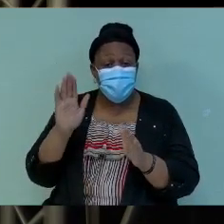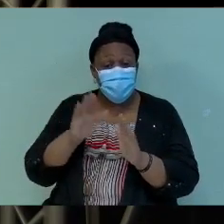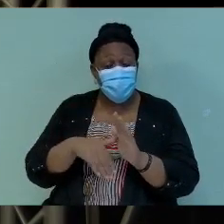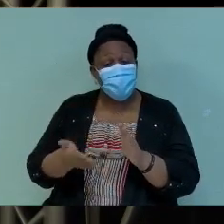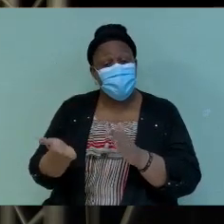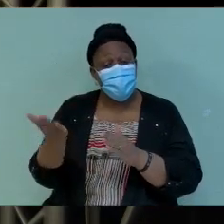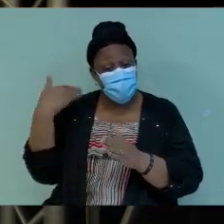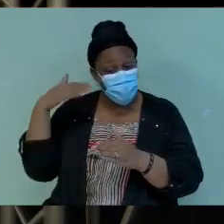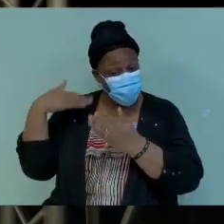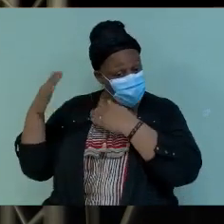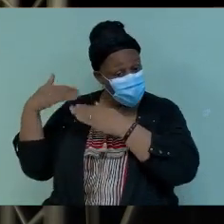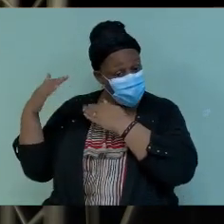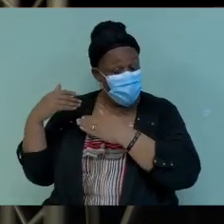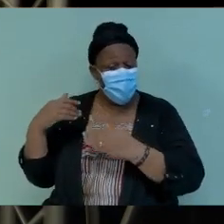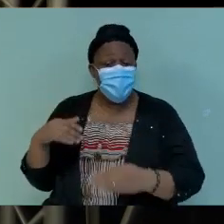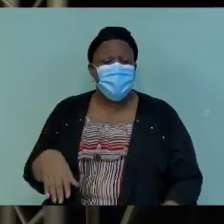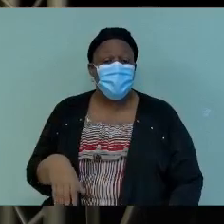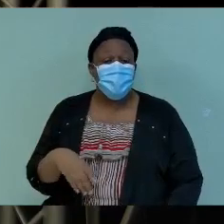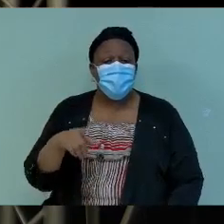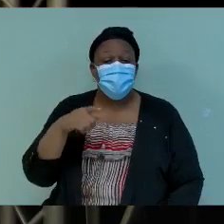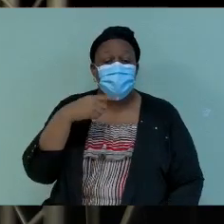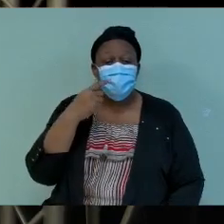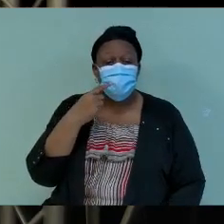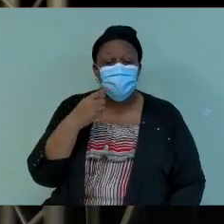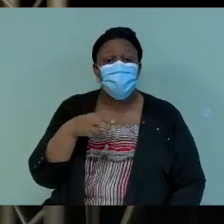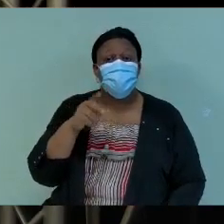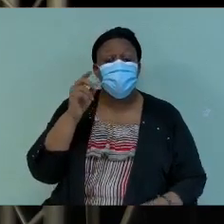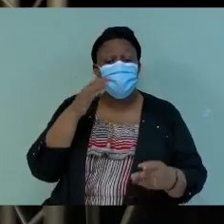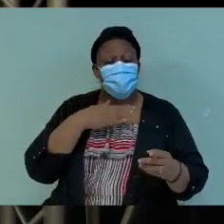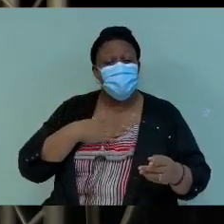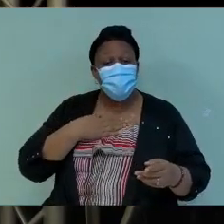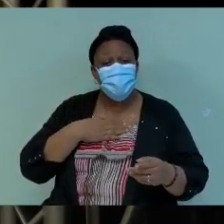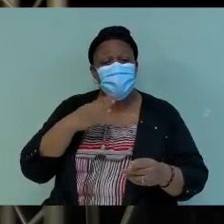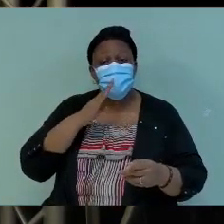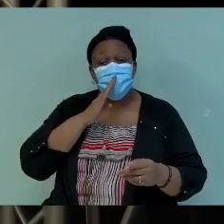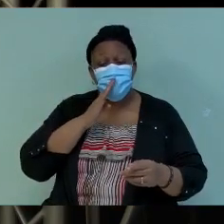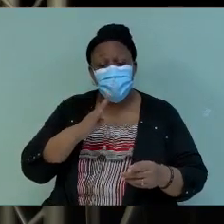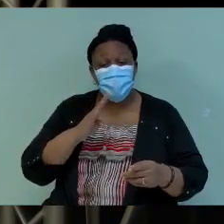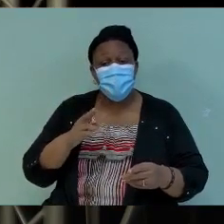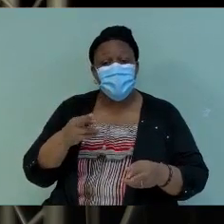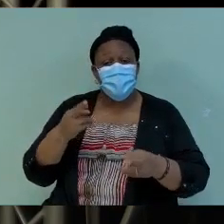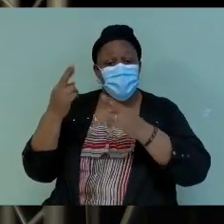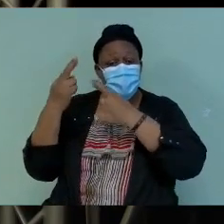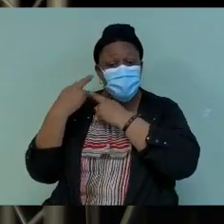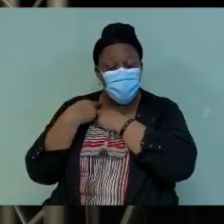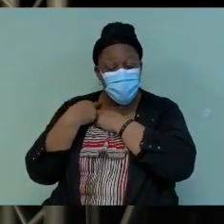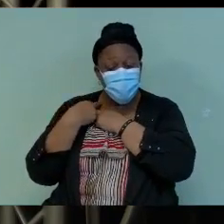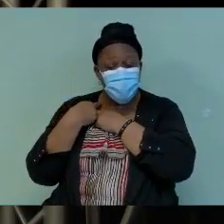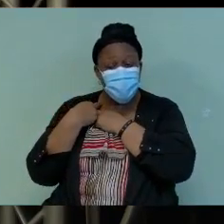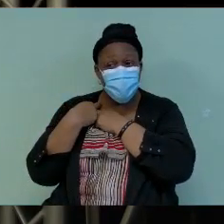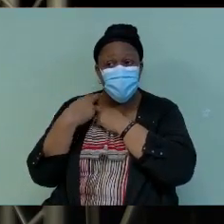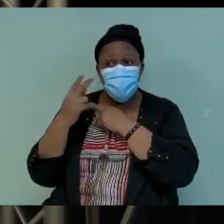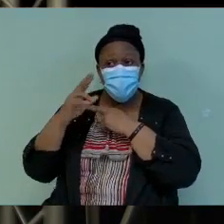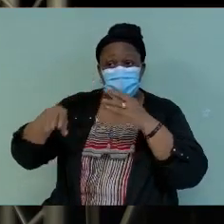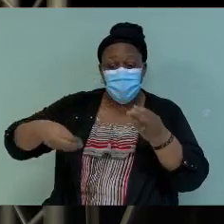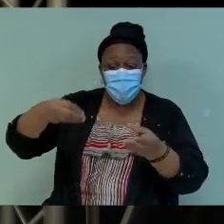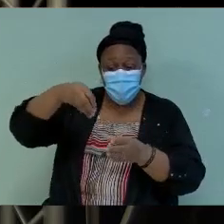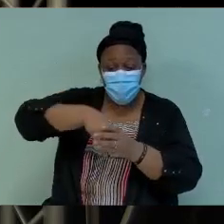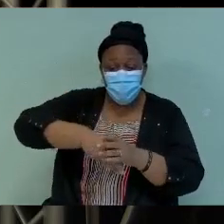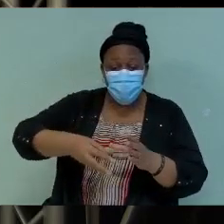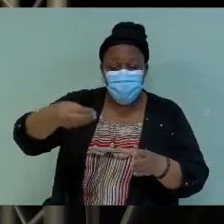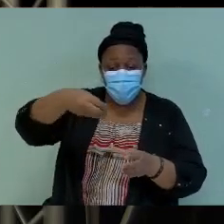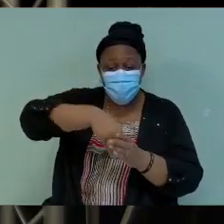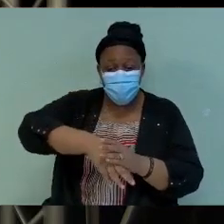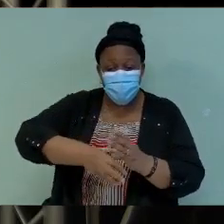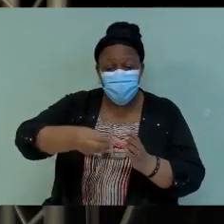be responsible as they put out their waste for collection. Please, double wrap